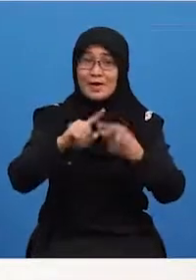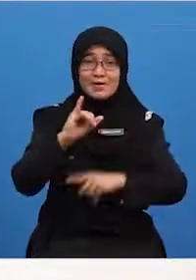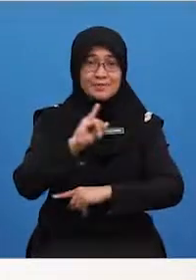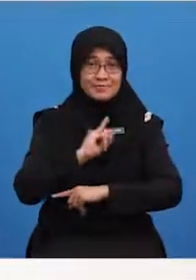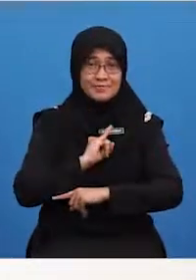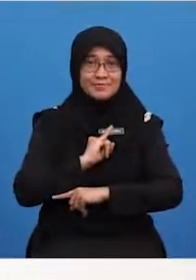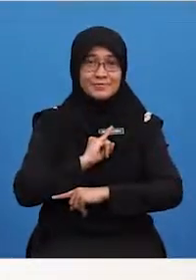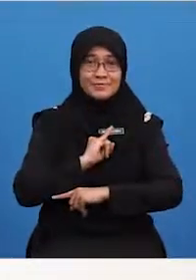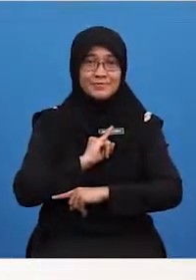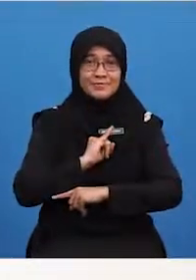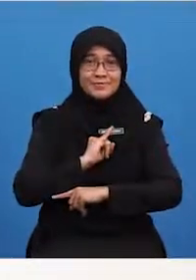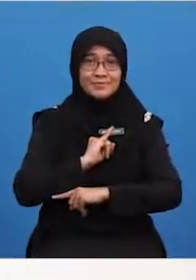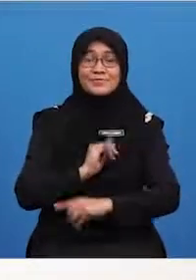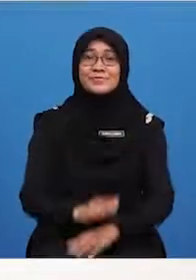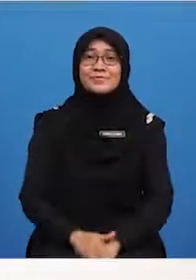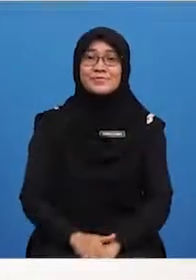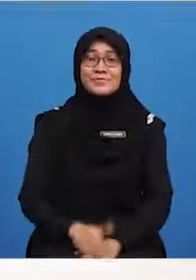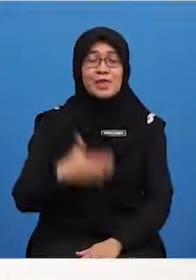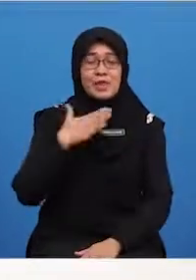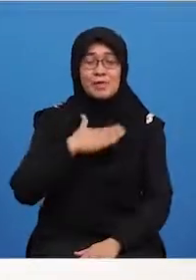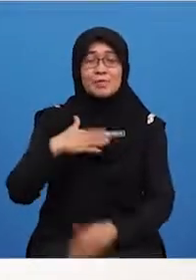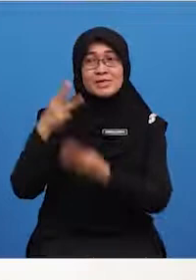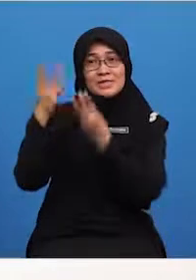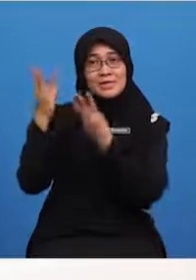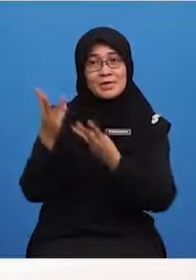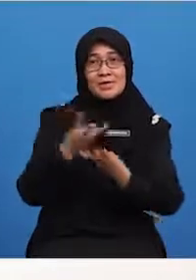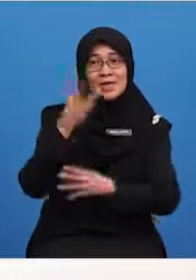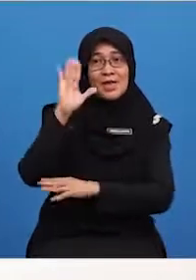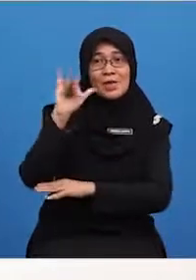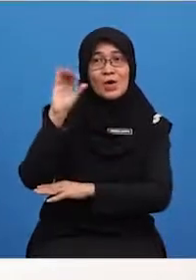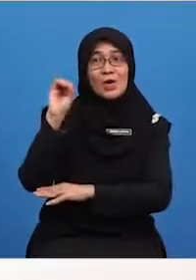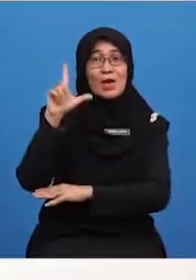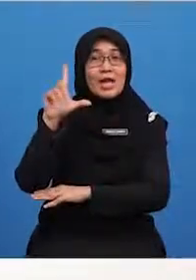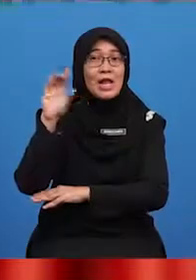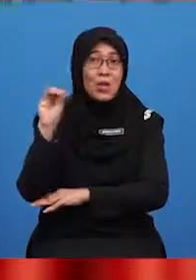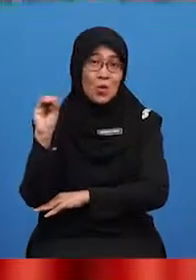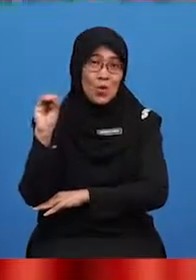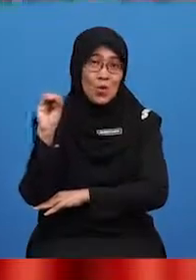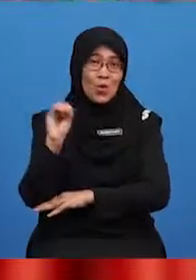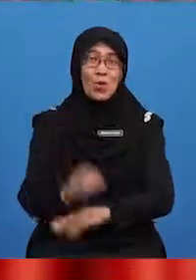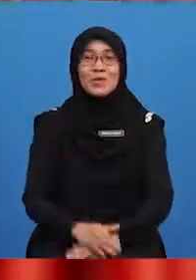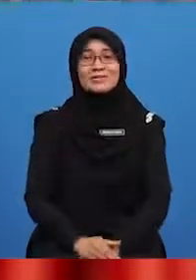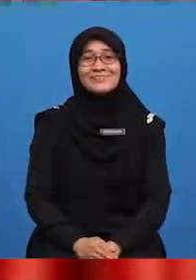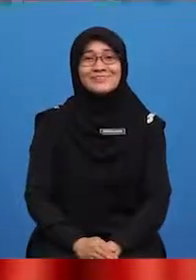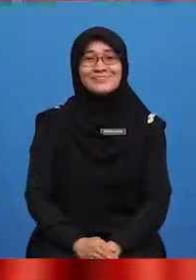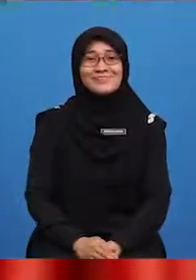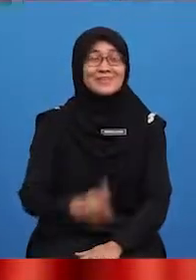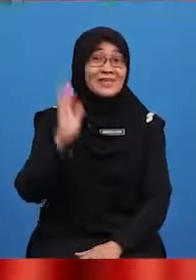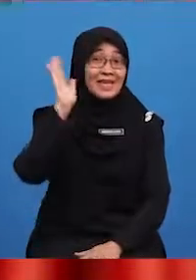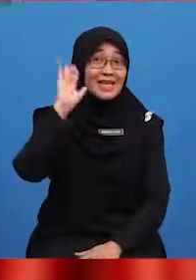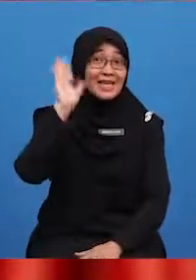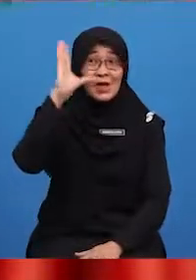with today's topic. Please welcome Yolo! Hello, boys